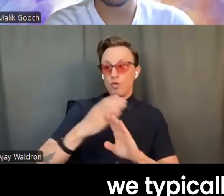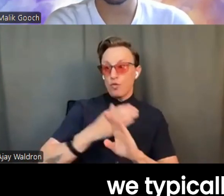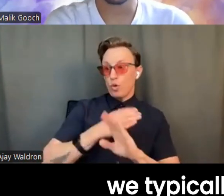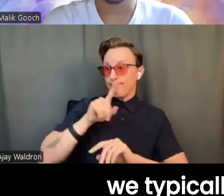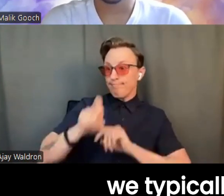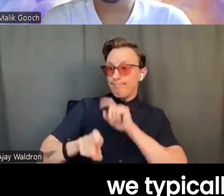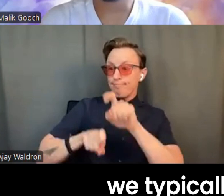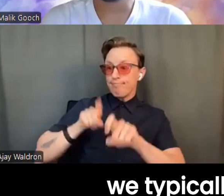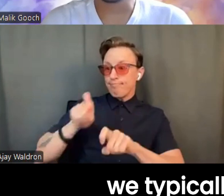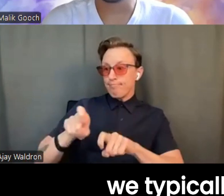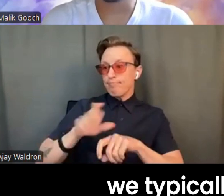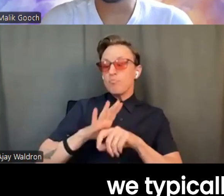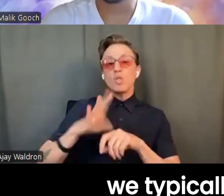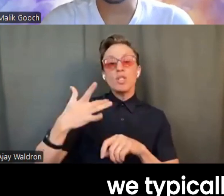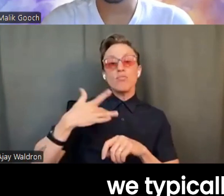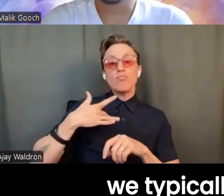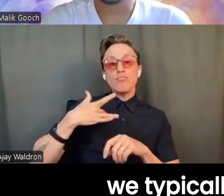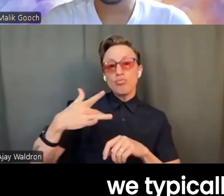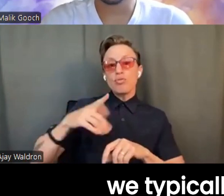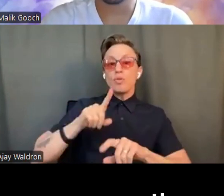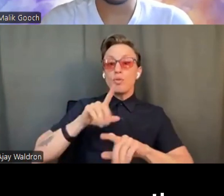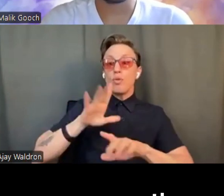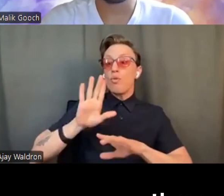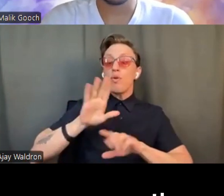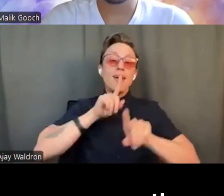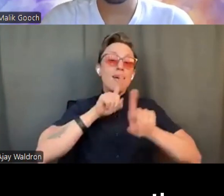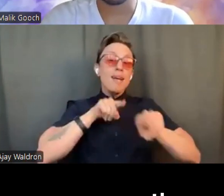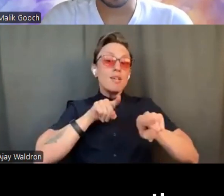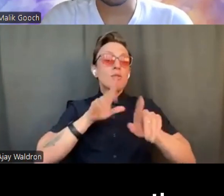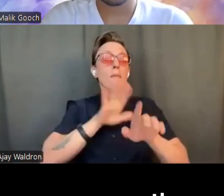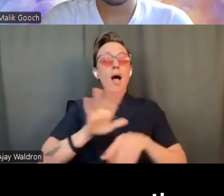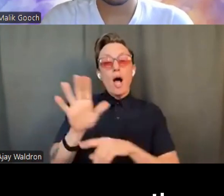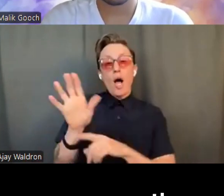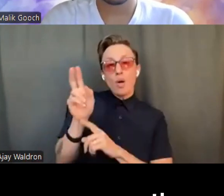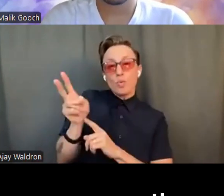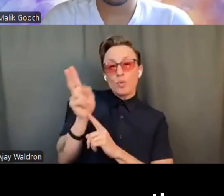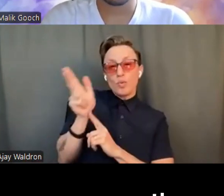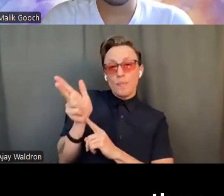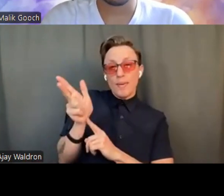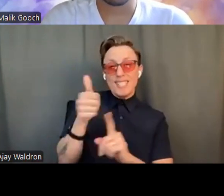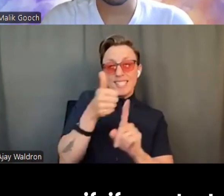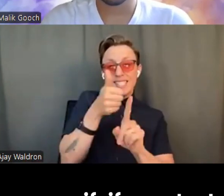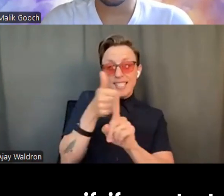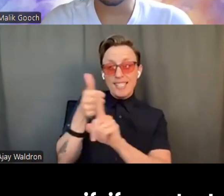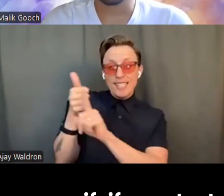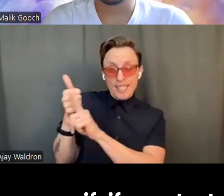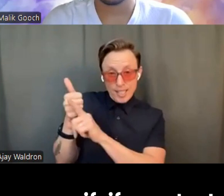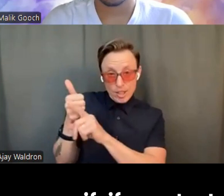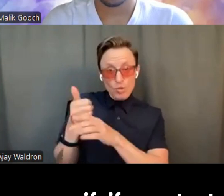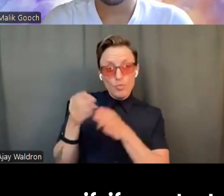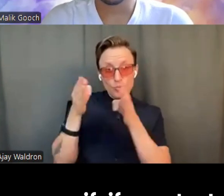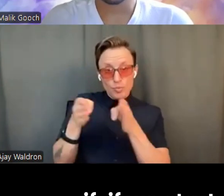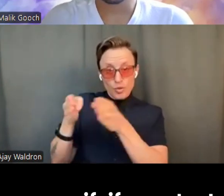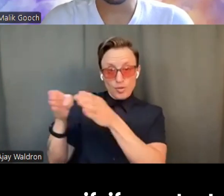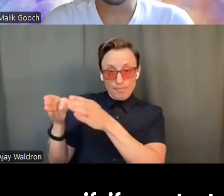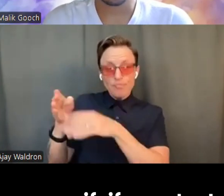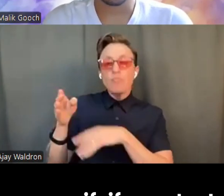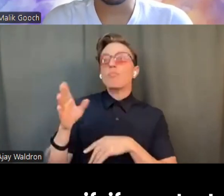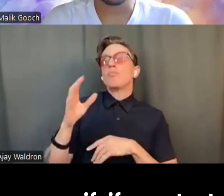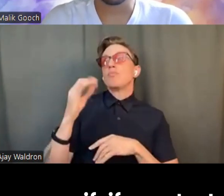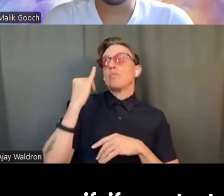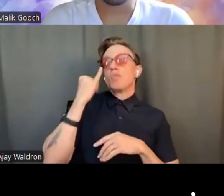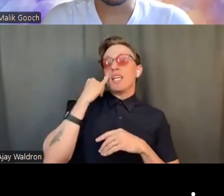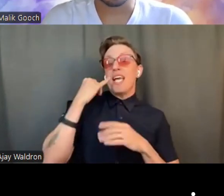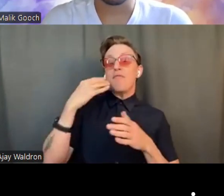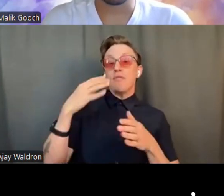We typically try to keep responses for questions to 3 minutes per panelist. So if we start approaching